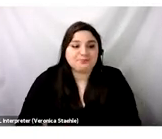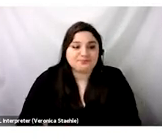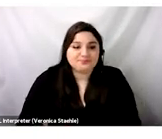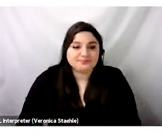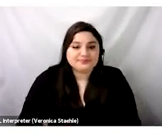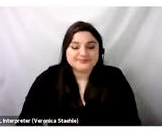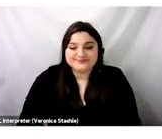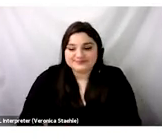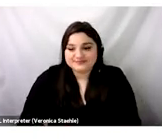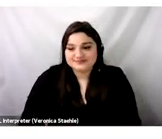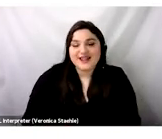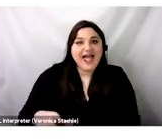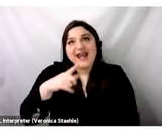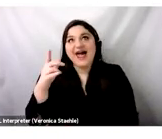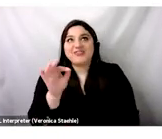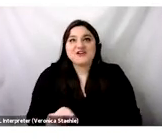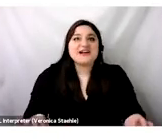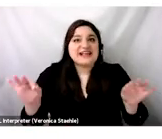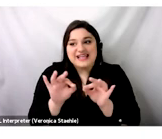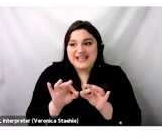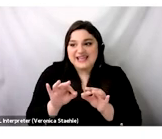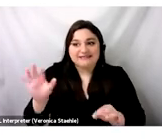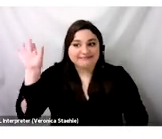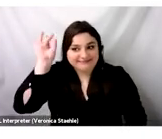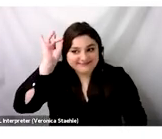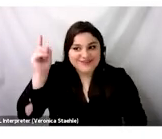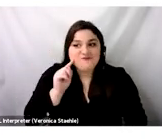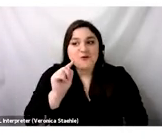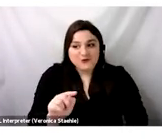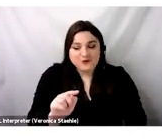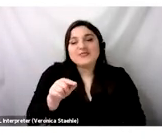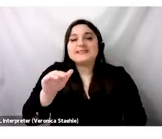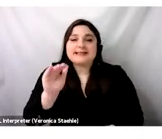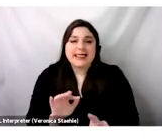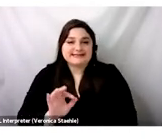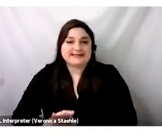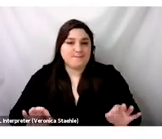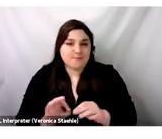Another key takeaway, which is a little bit lower on the rung, but also important, is that